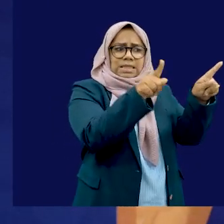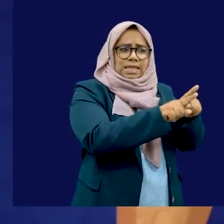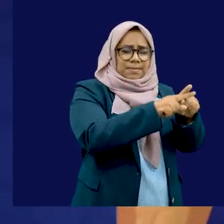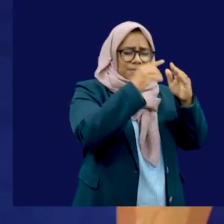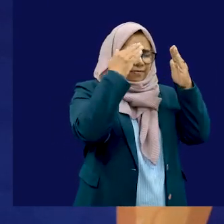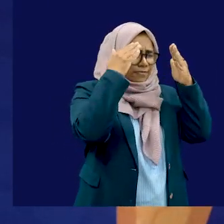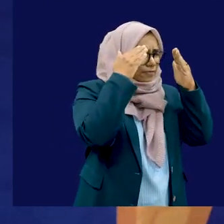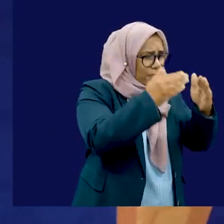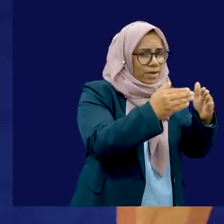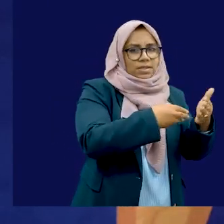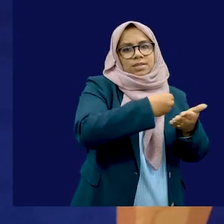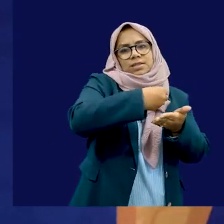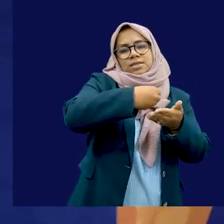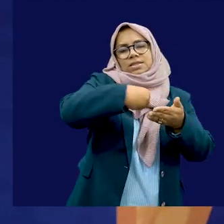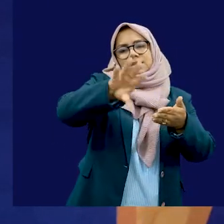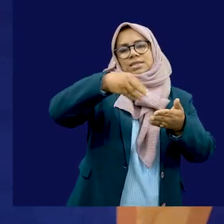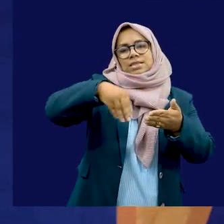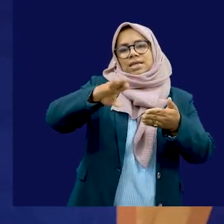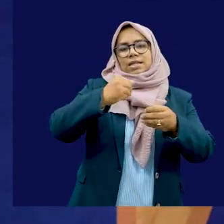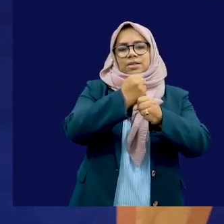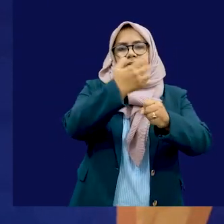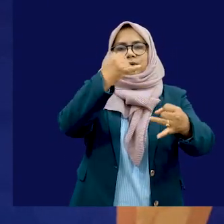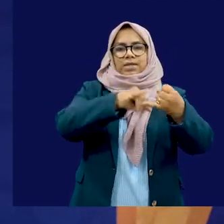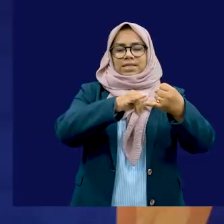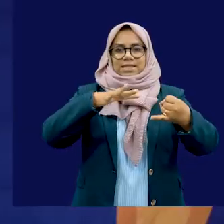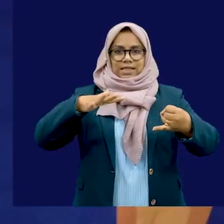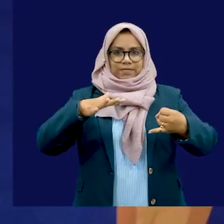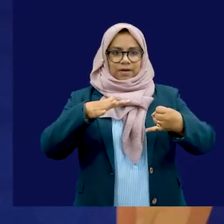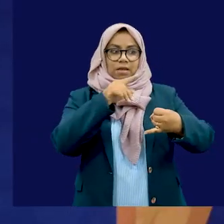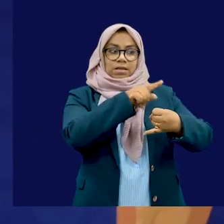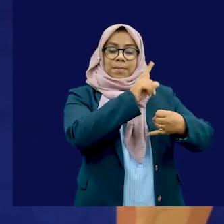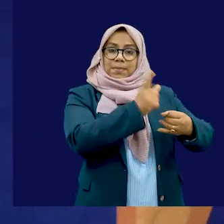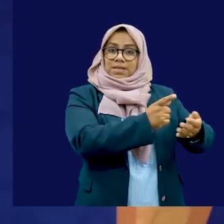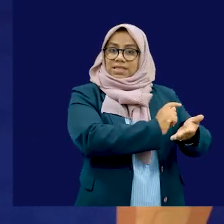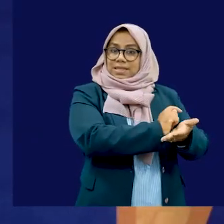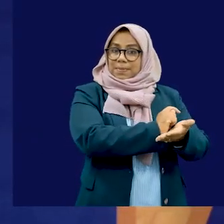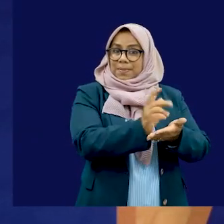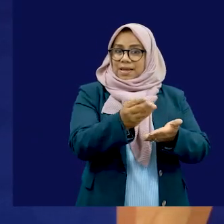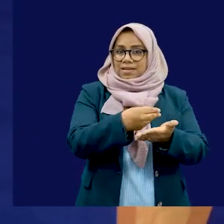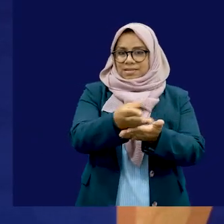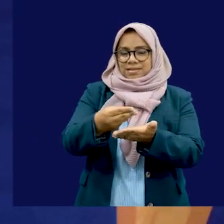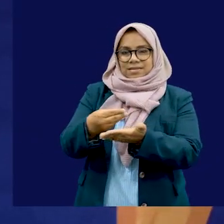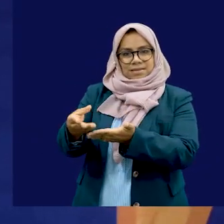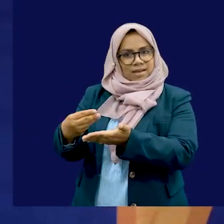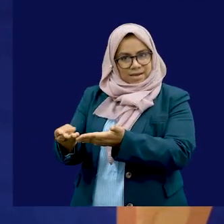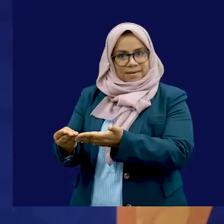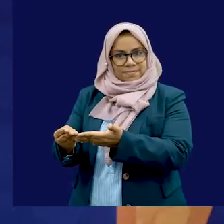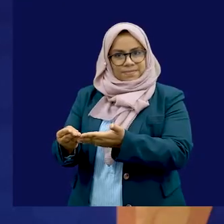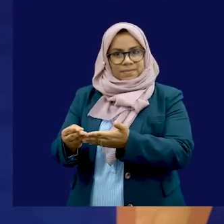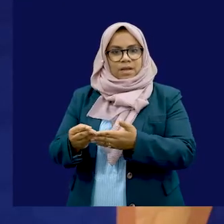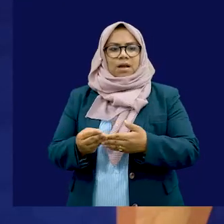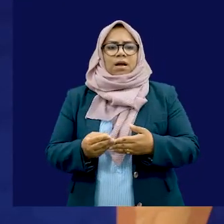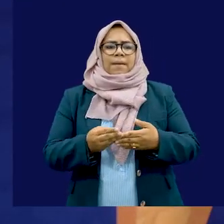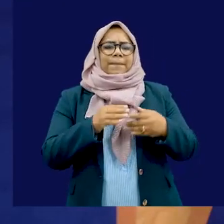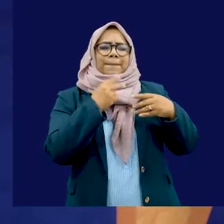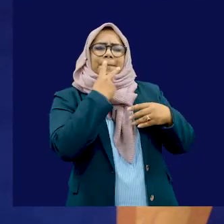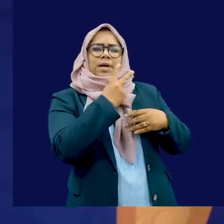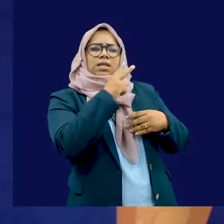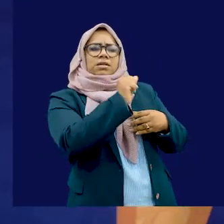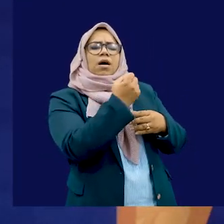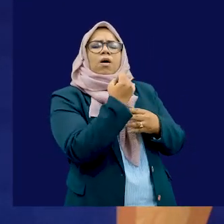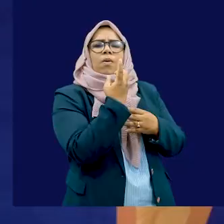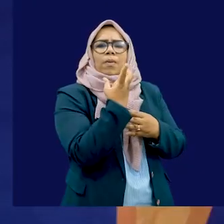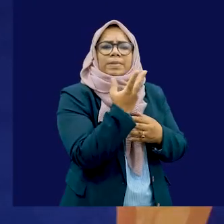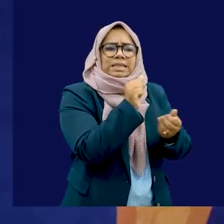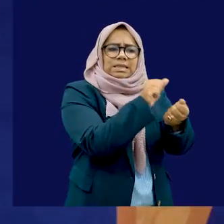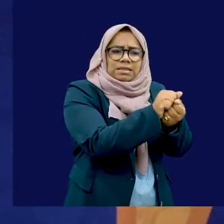and silver, in other words. Zakat should be paid on them according to the rules of business inventory or goods for sale. We